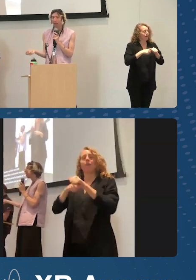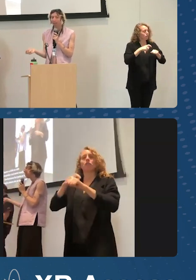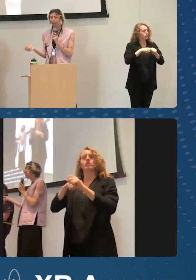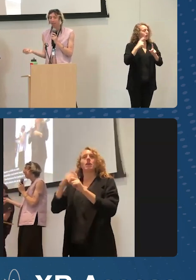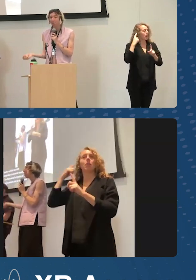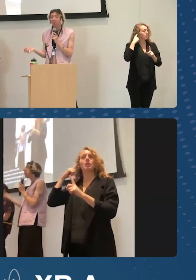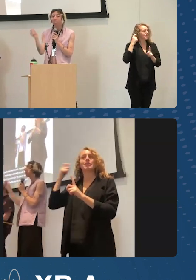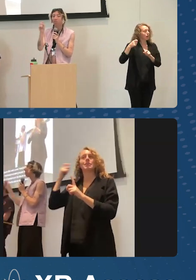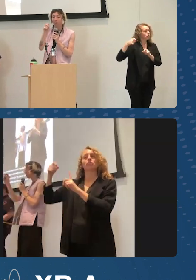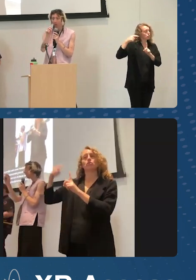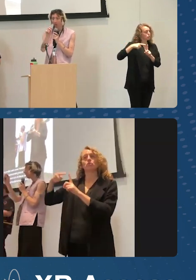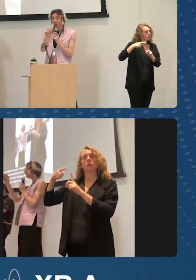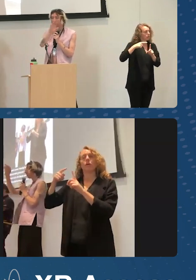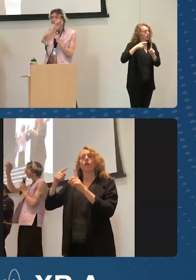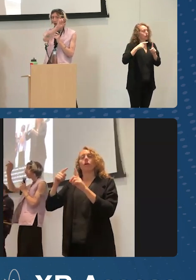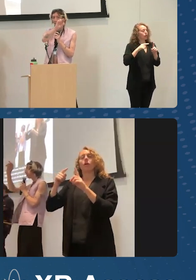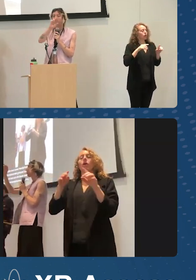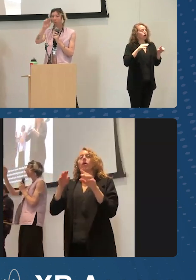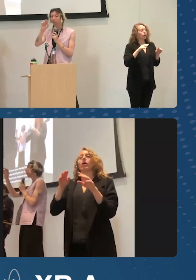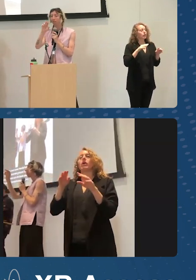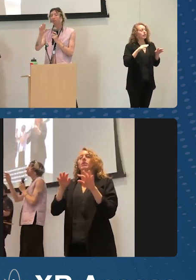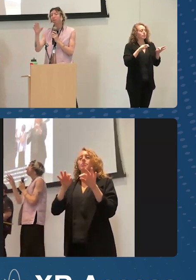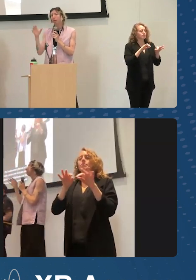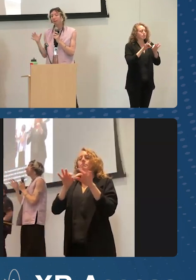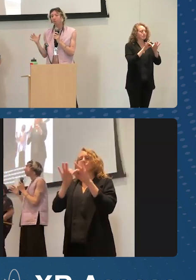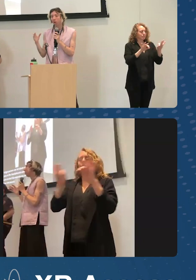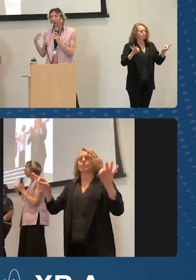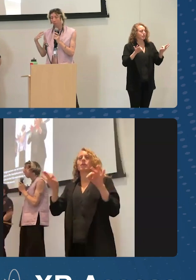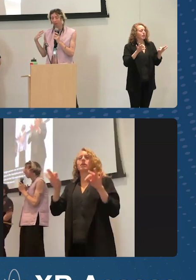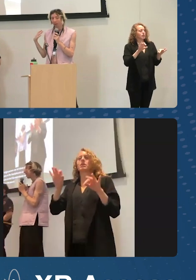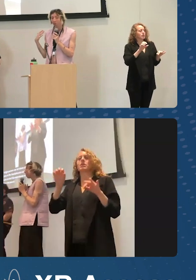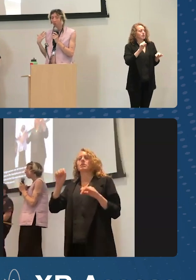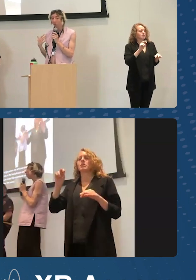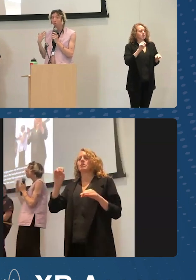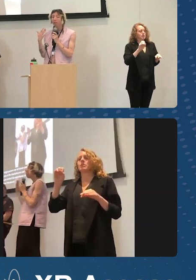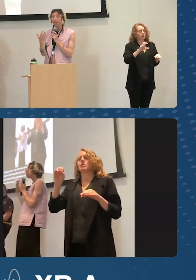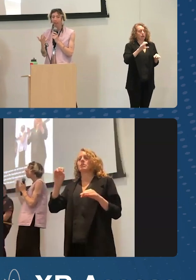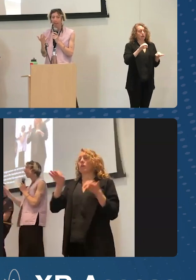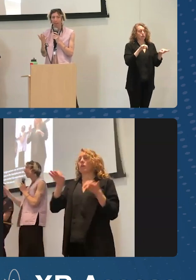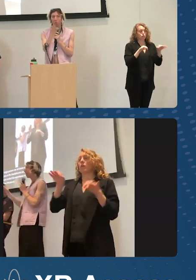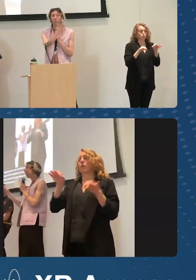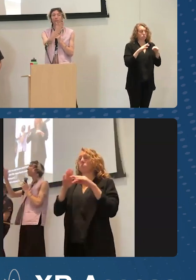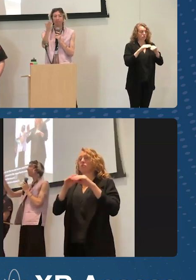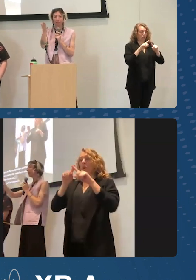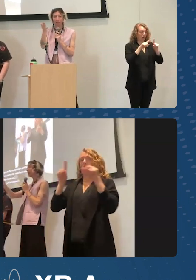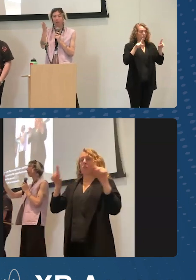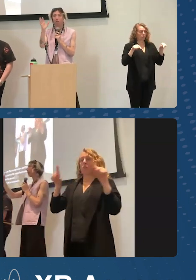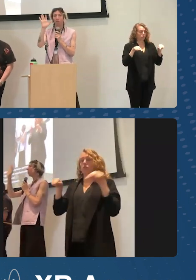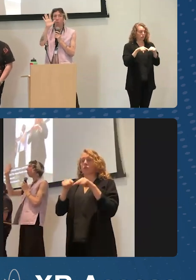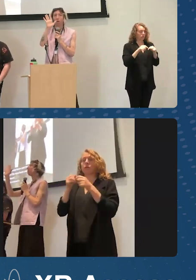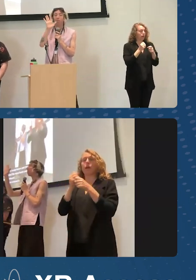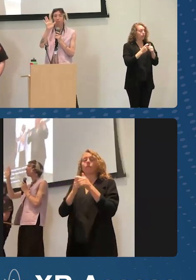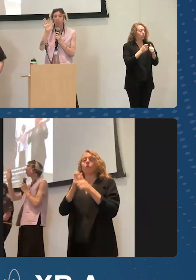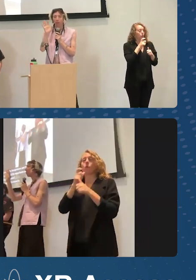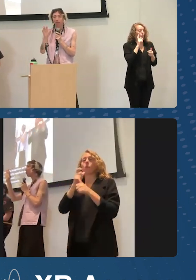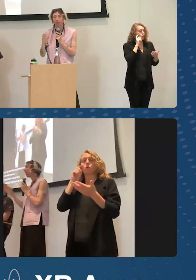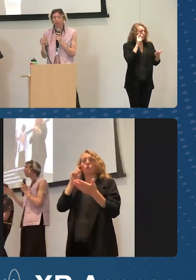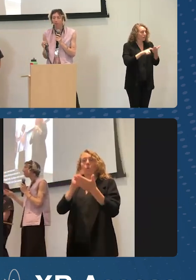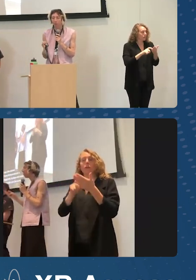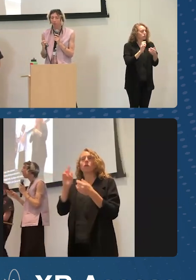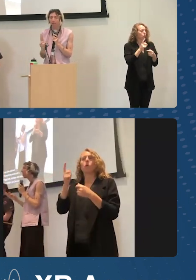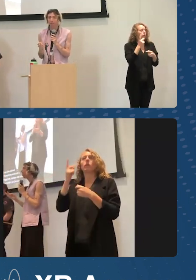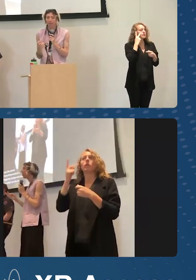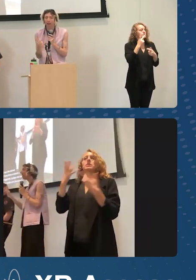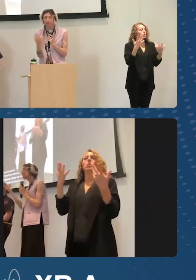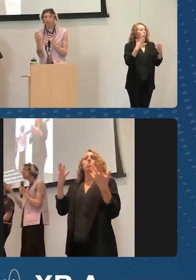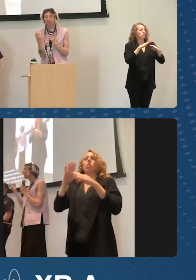it plays a sonic description on the screen. And so everybody else who is witnessing is only seeing what is on the screen. And